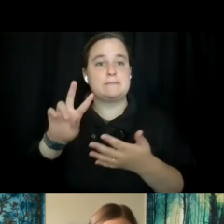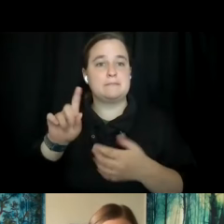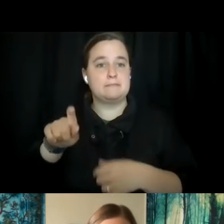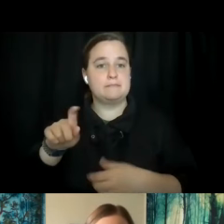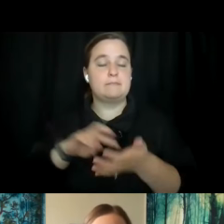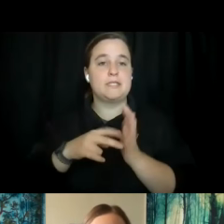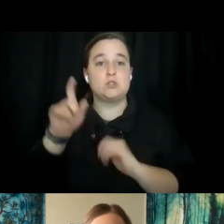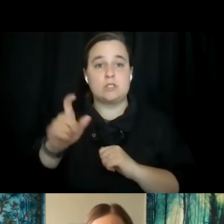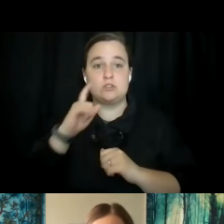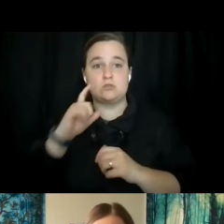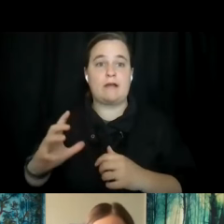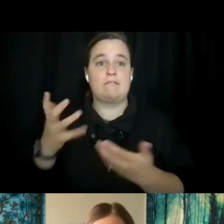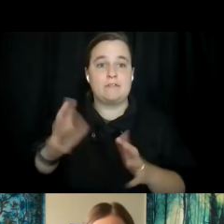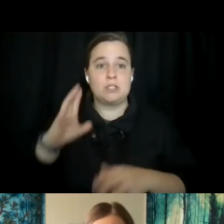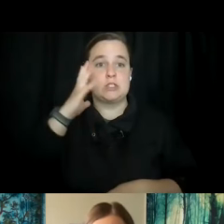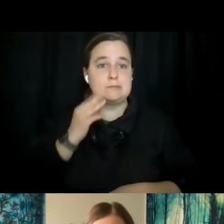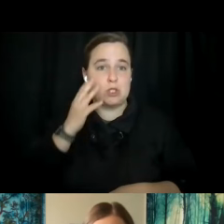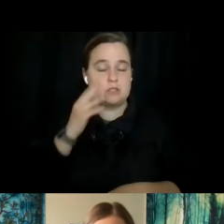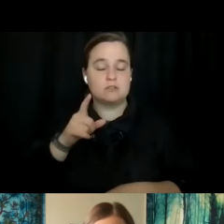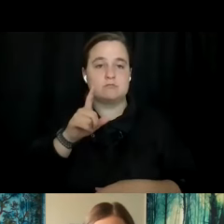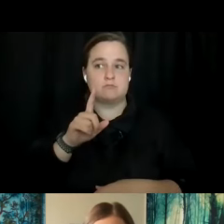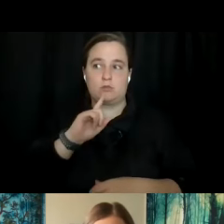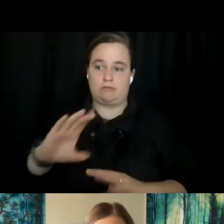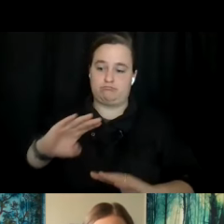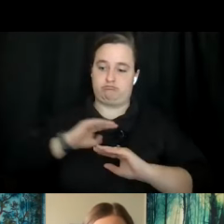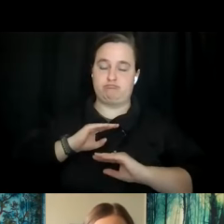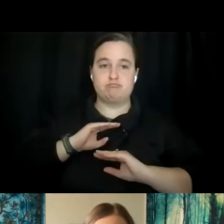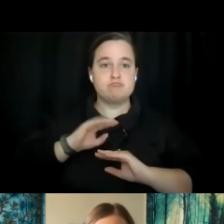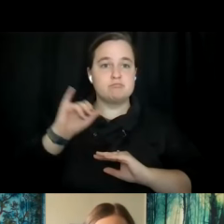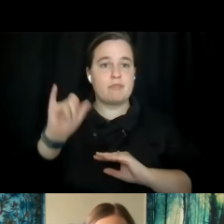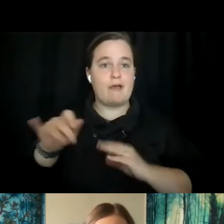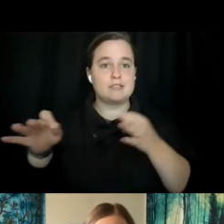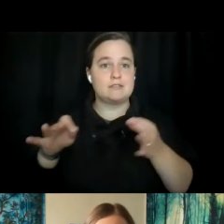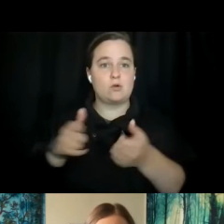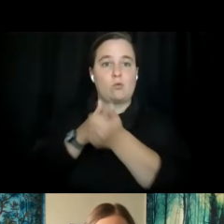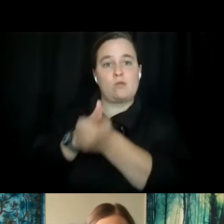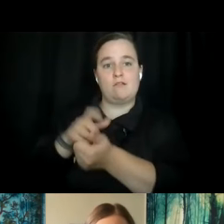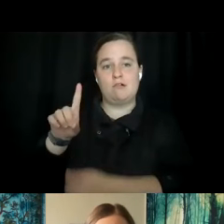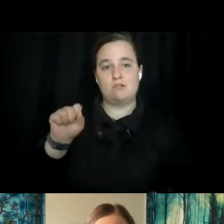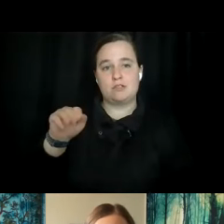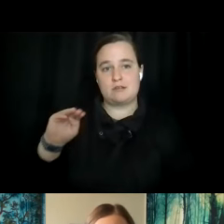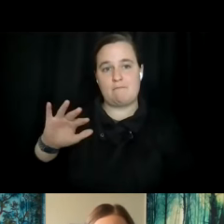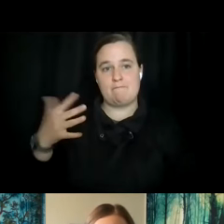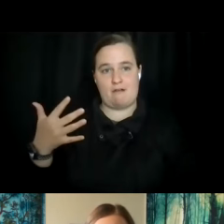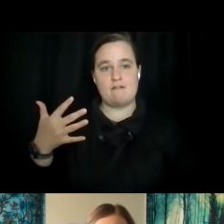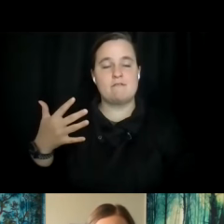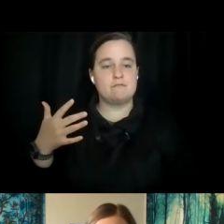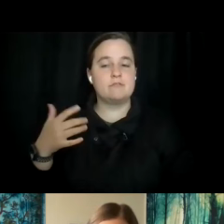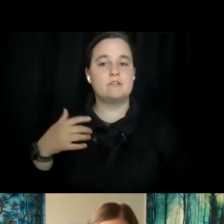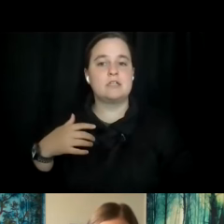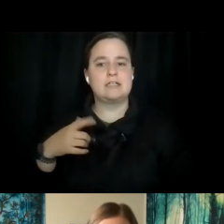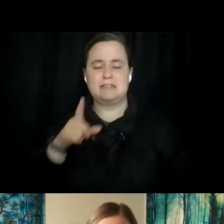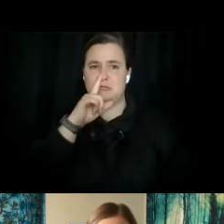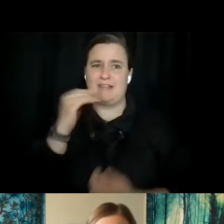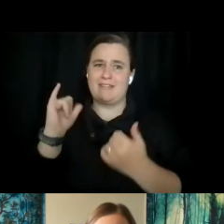that meets the definition of a traumatic event per the DSM-5. And I think that limits